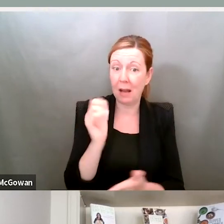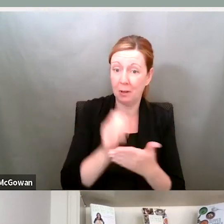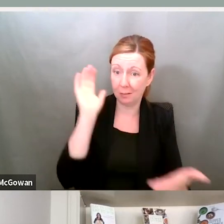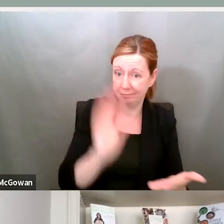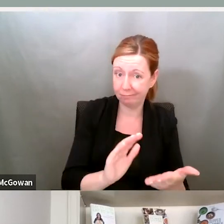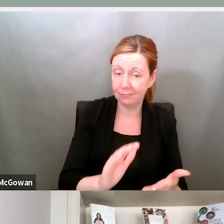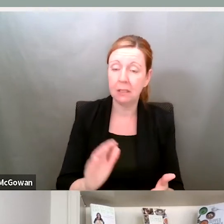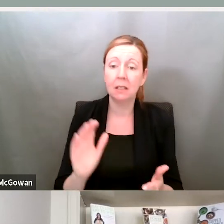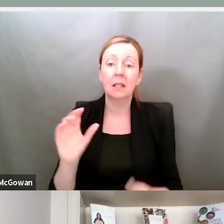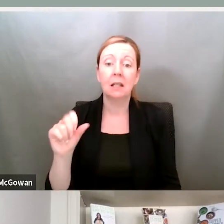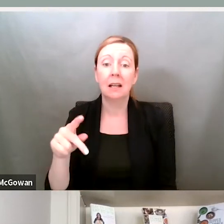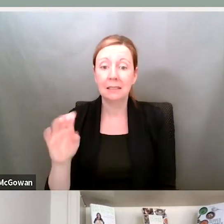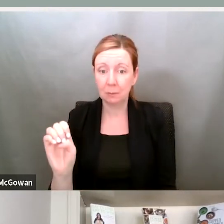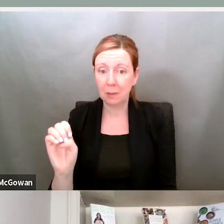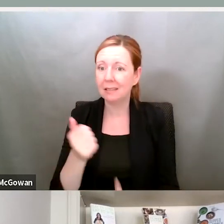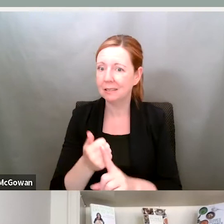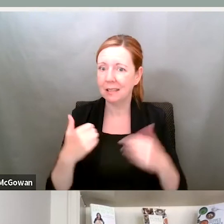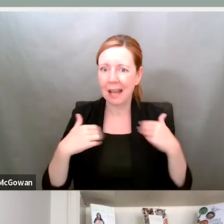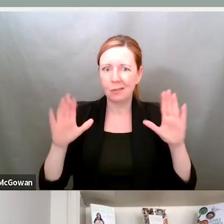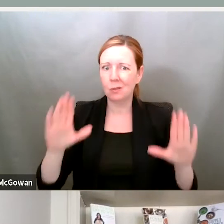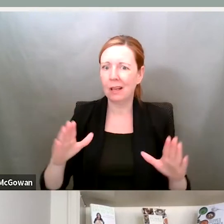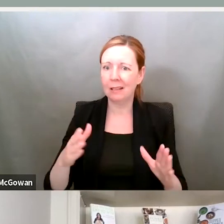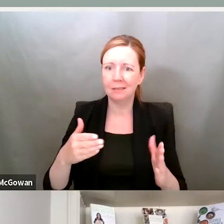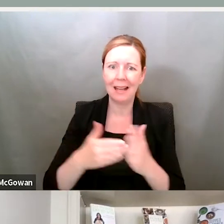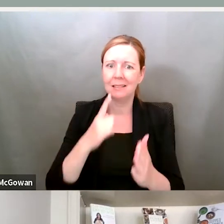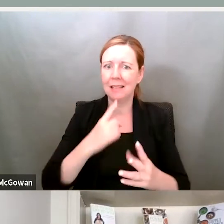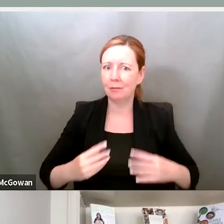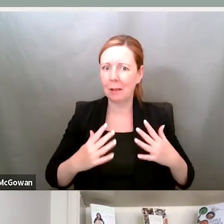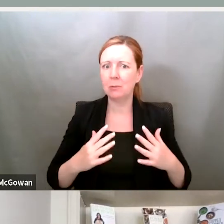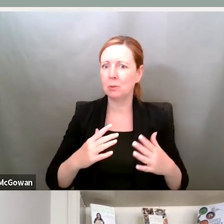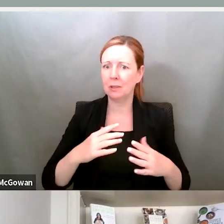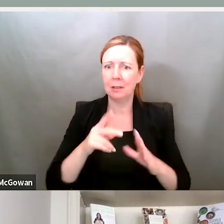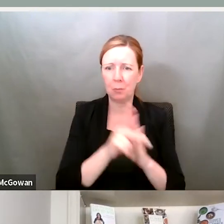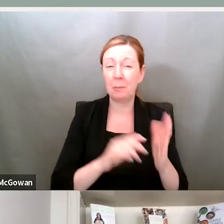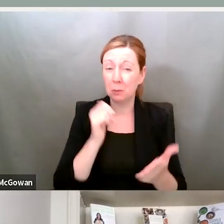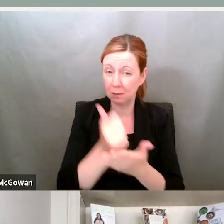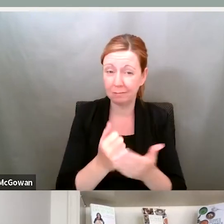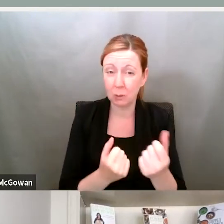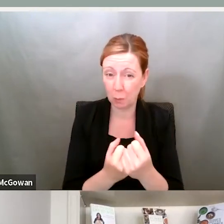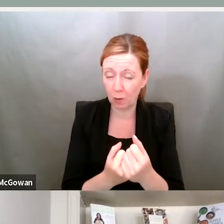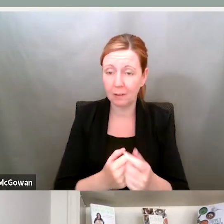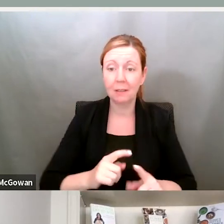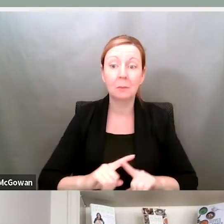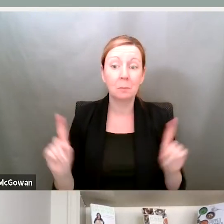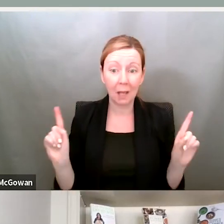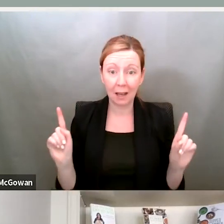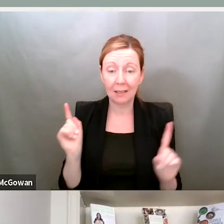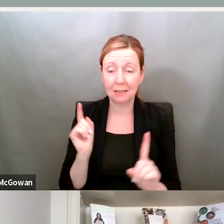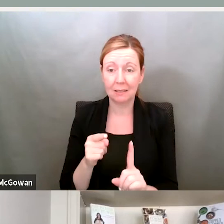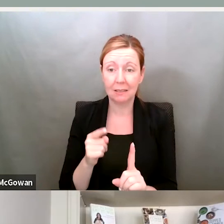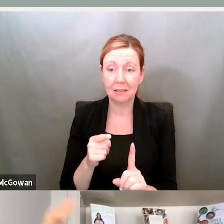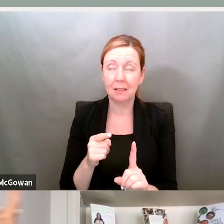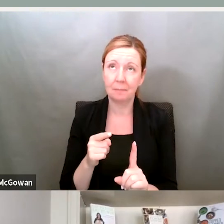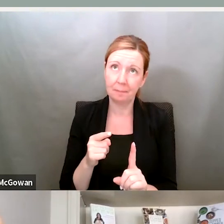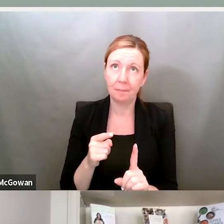spices have great anti-inflammatory properties, which would support that. But all in all, just